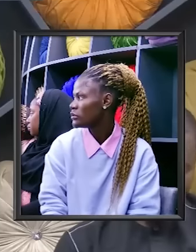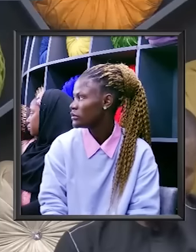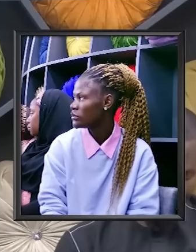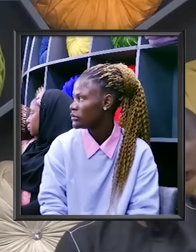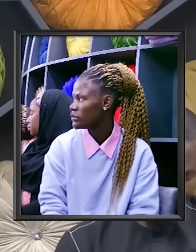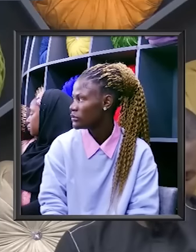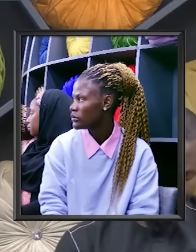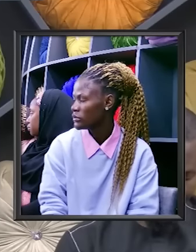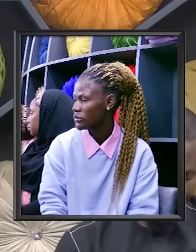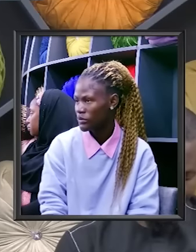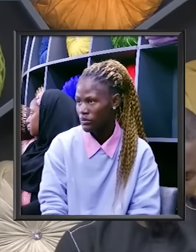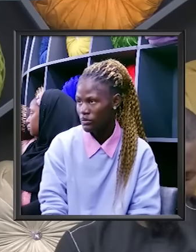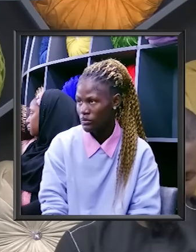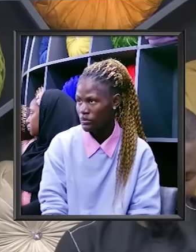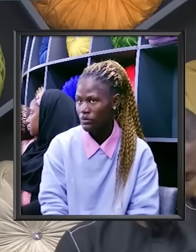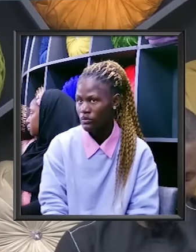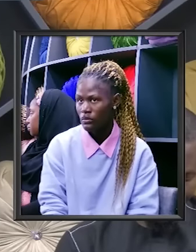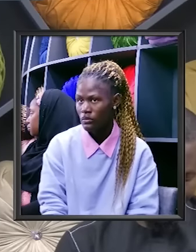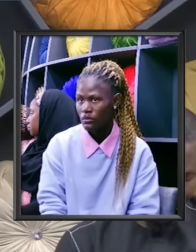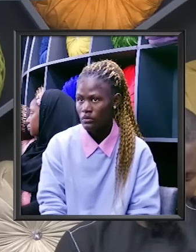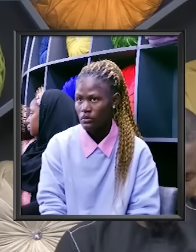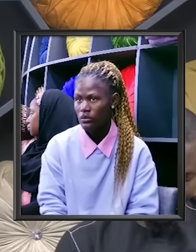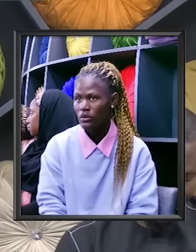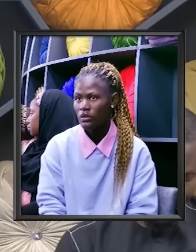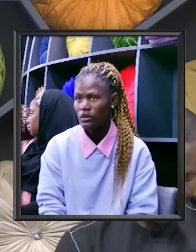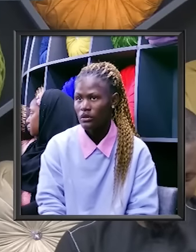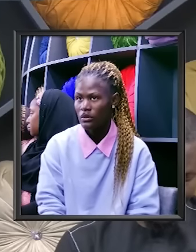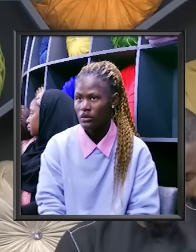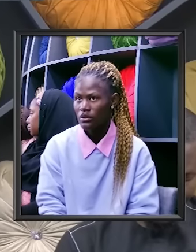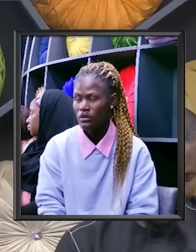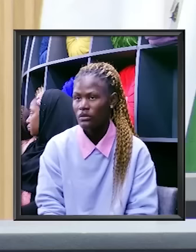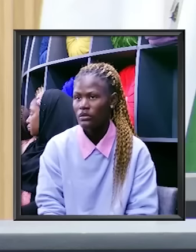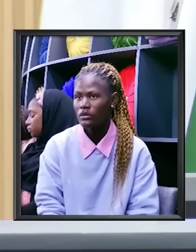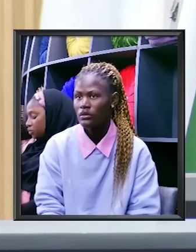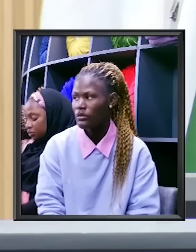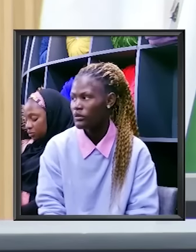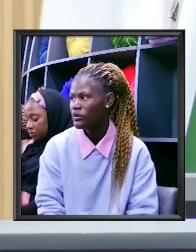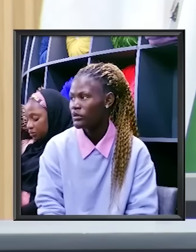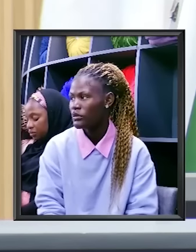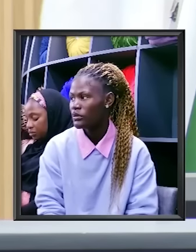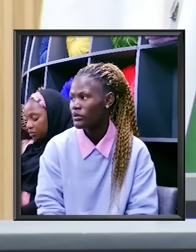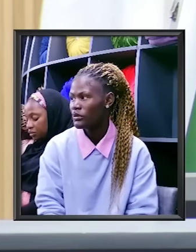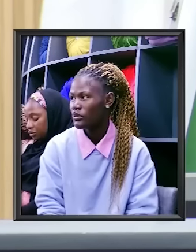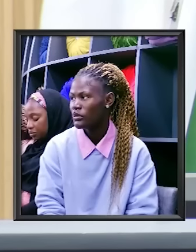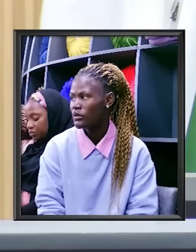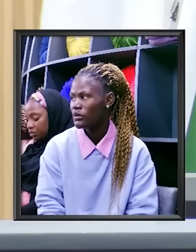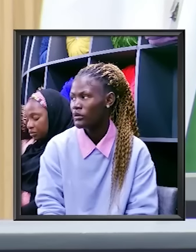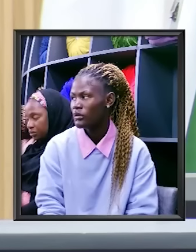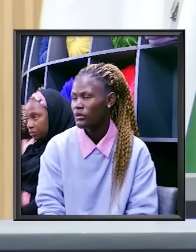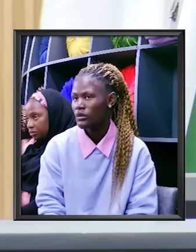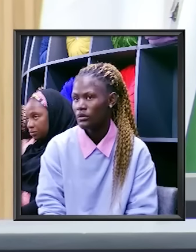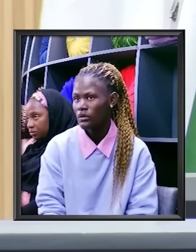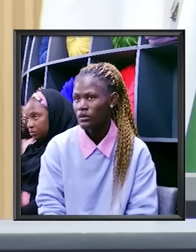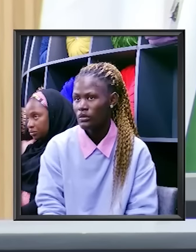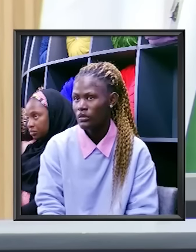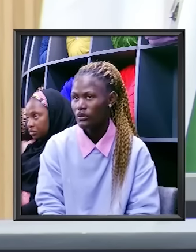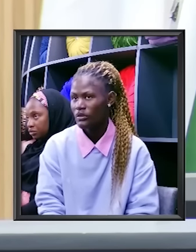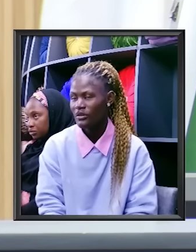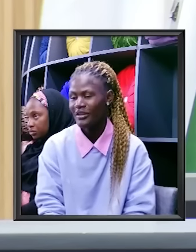in July? Then you will submit application in April. Baba, sorry. You they talk to people where they listen,